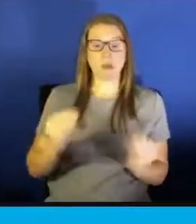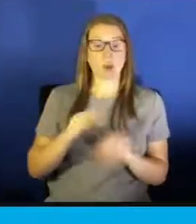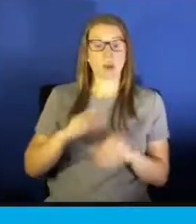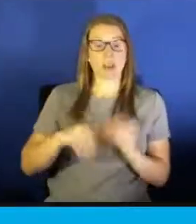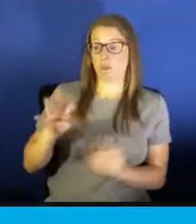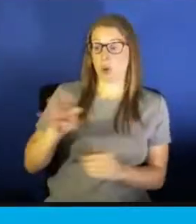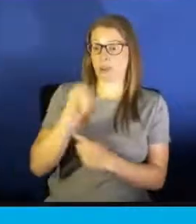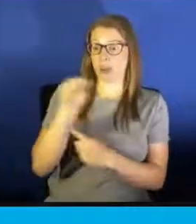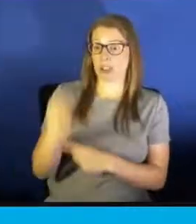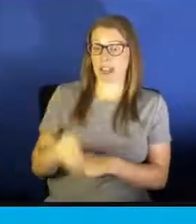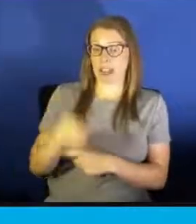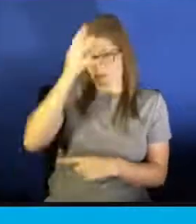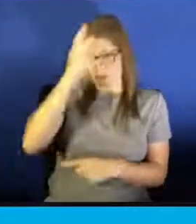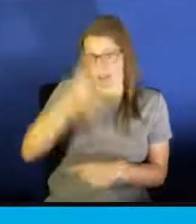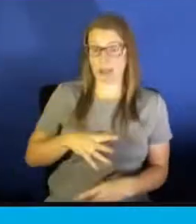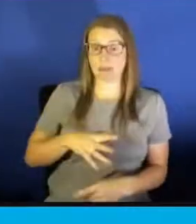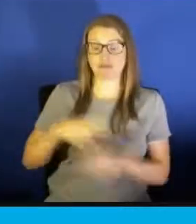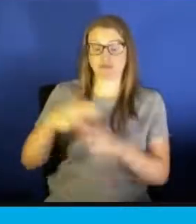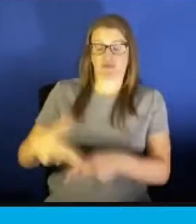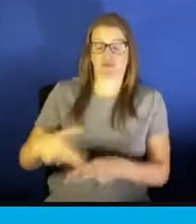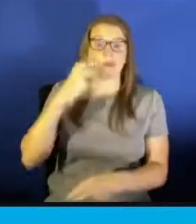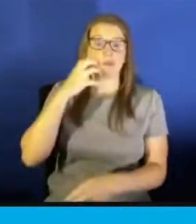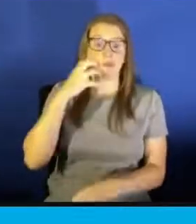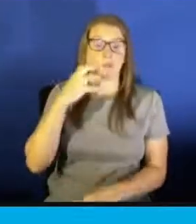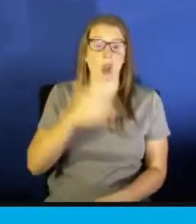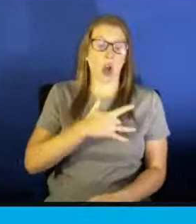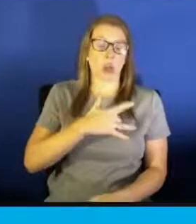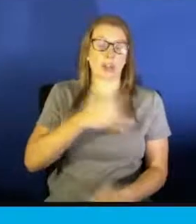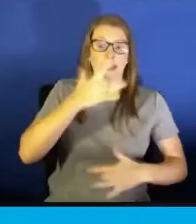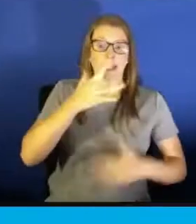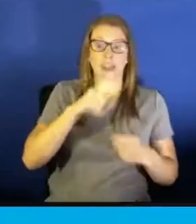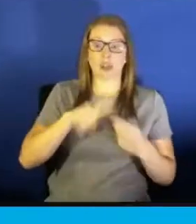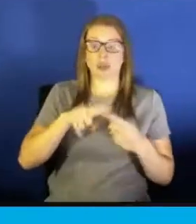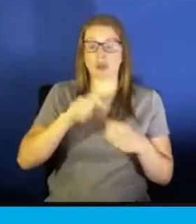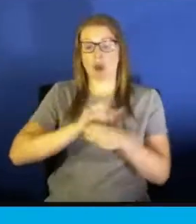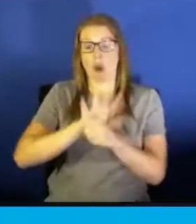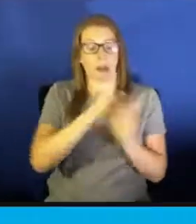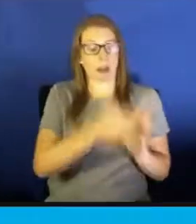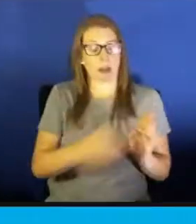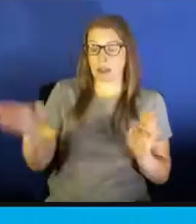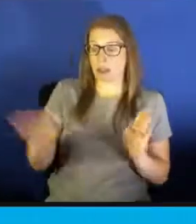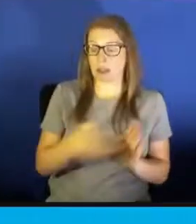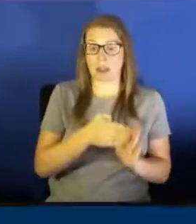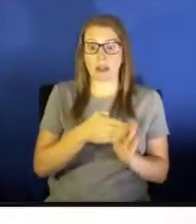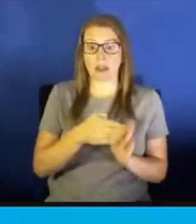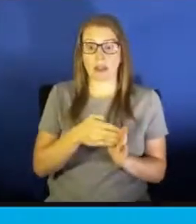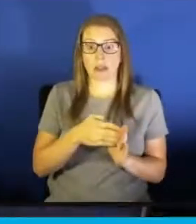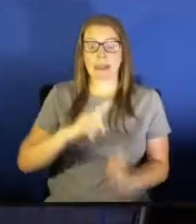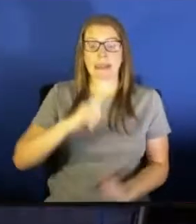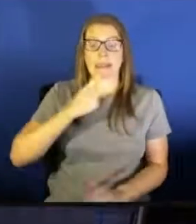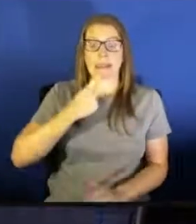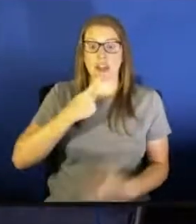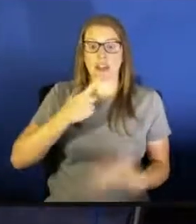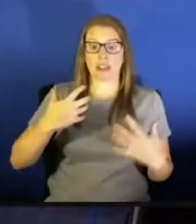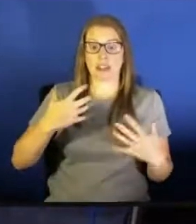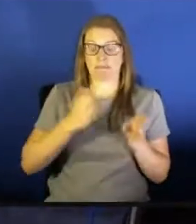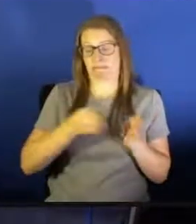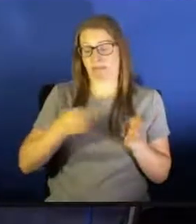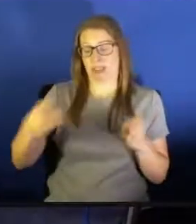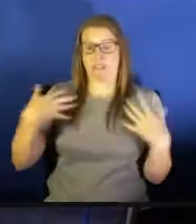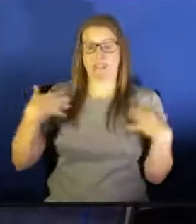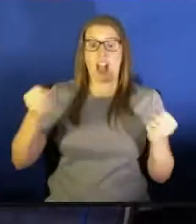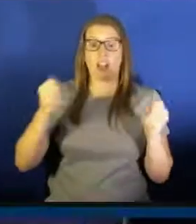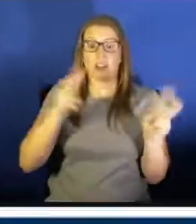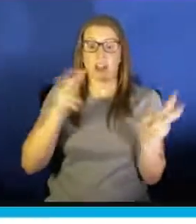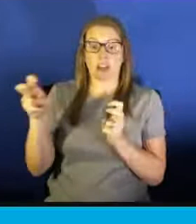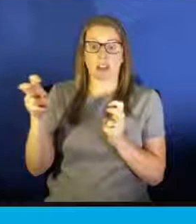considered obese. From heart disease to COVID, many men face a series of health issues. I'm Jessica Lovell. Join us Monday